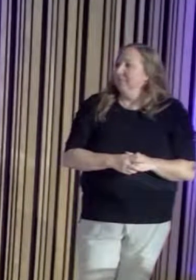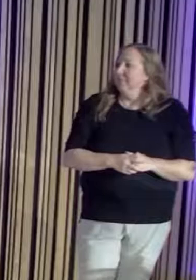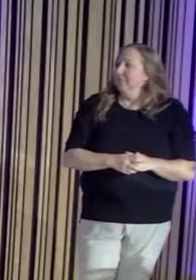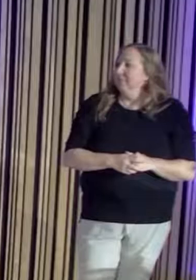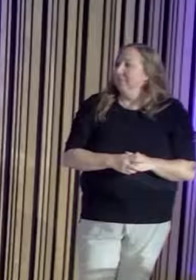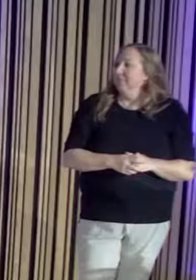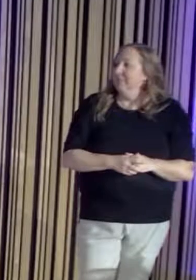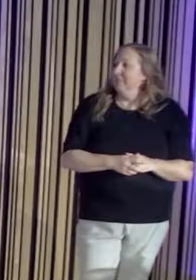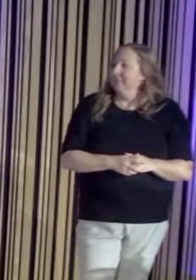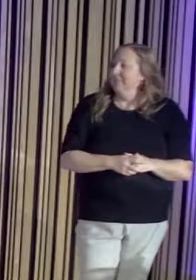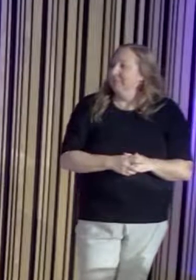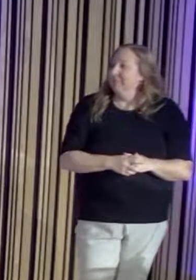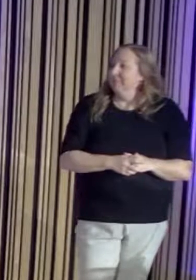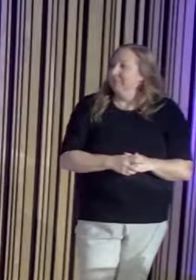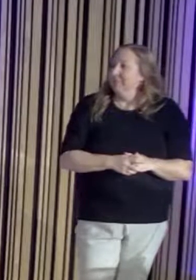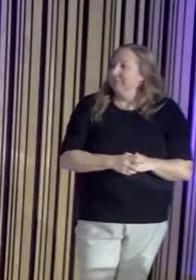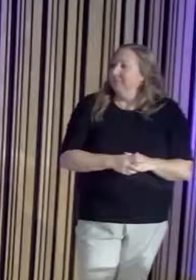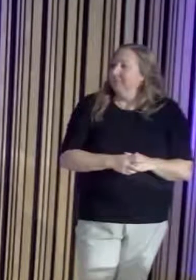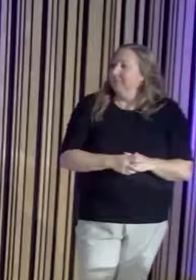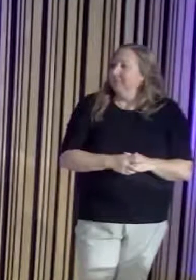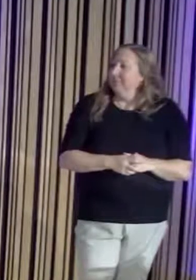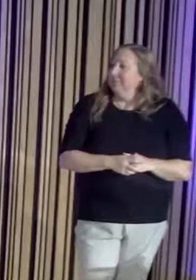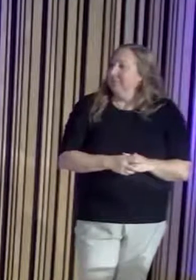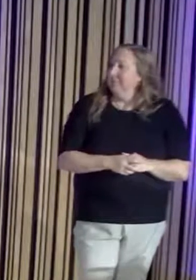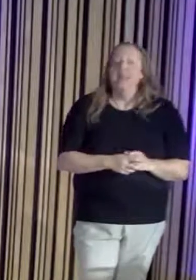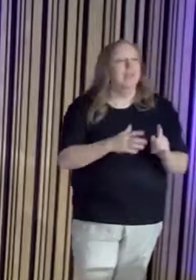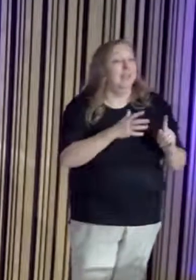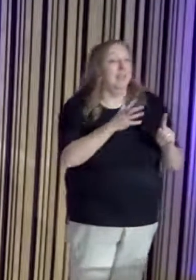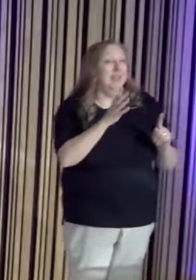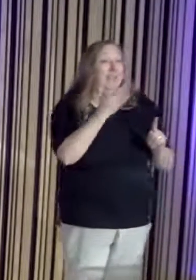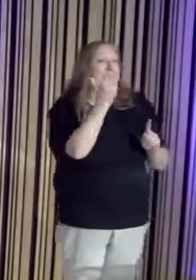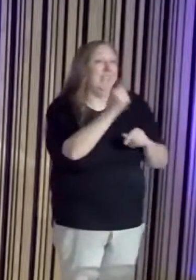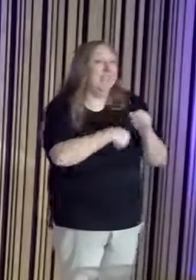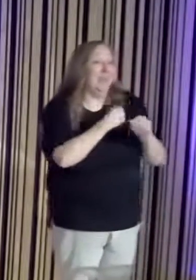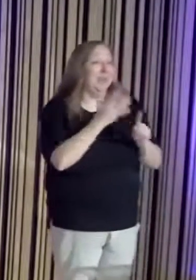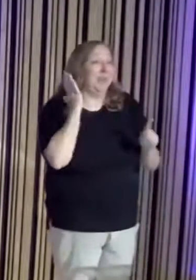ago, and suddenly, a few weeks after she was born, I started to think